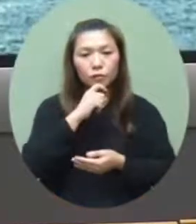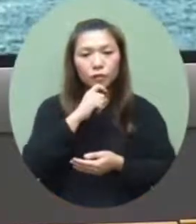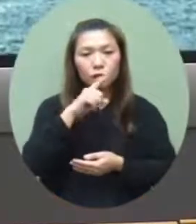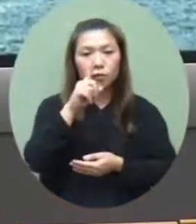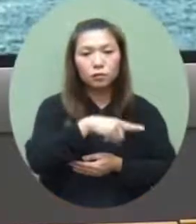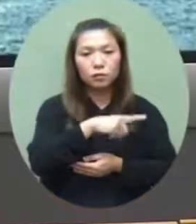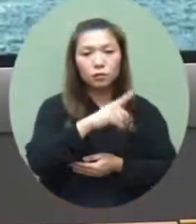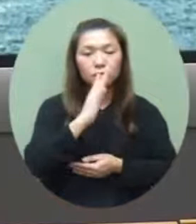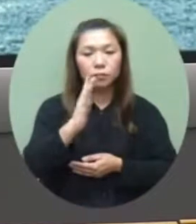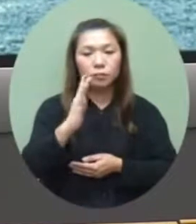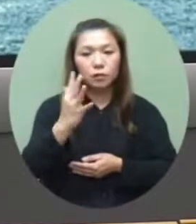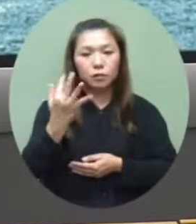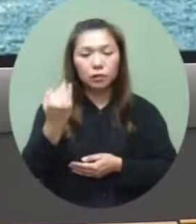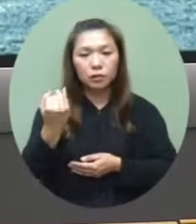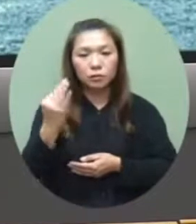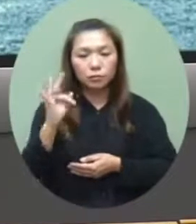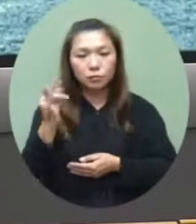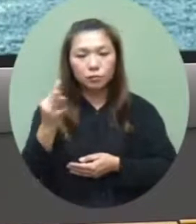have